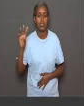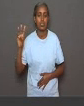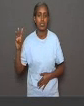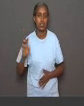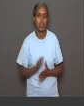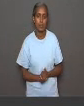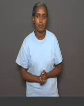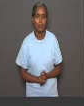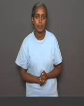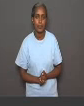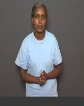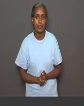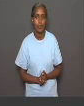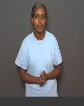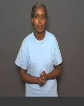0.1736.